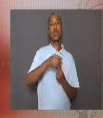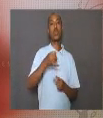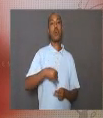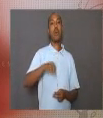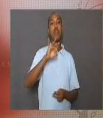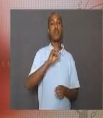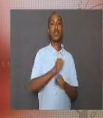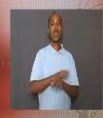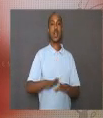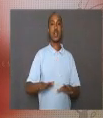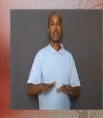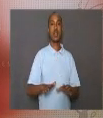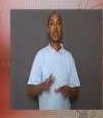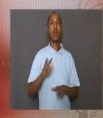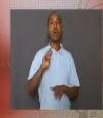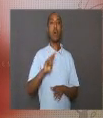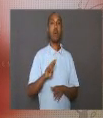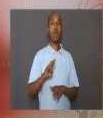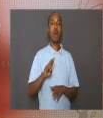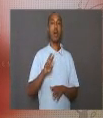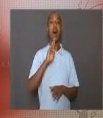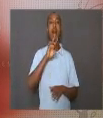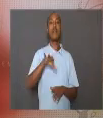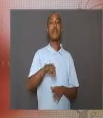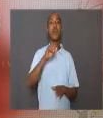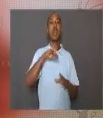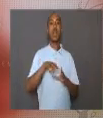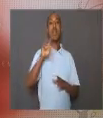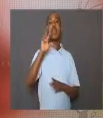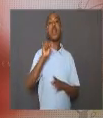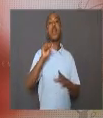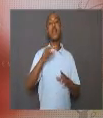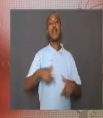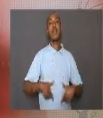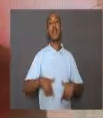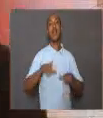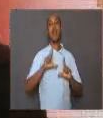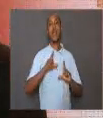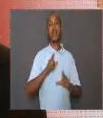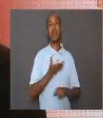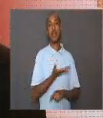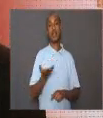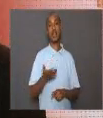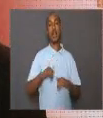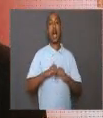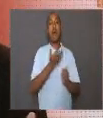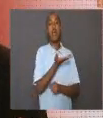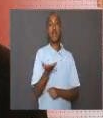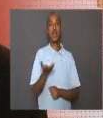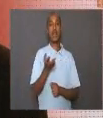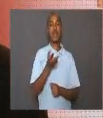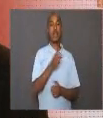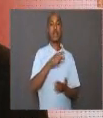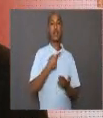the earth or are found in non-living matter. However,